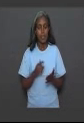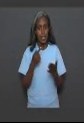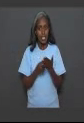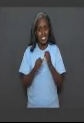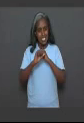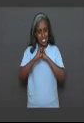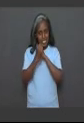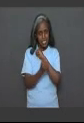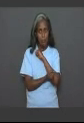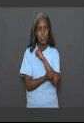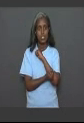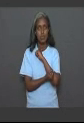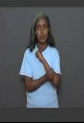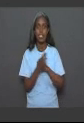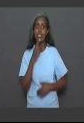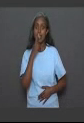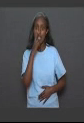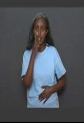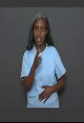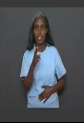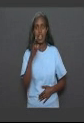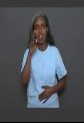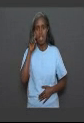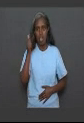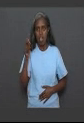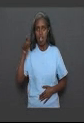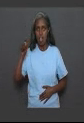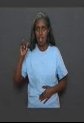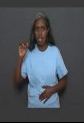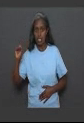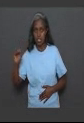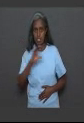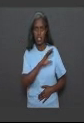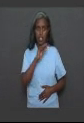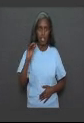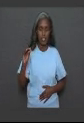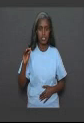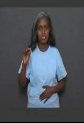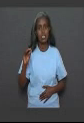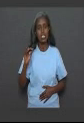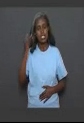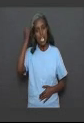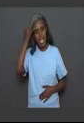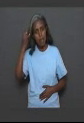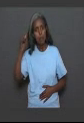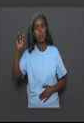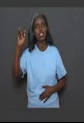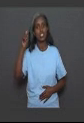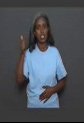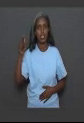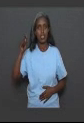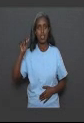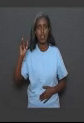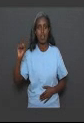is established by the real axis and the